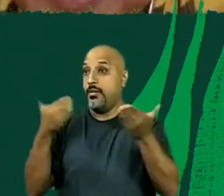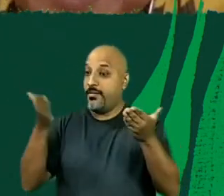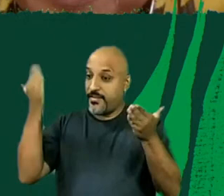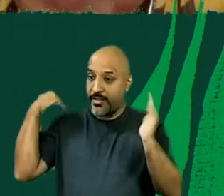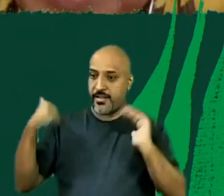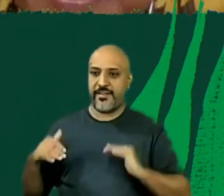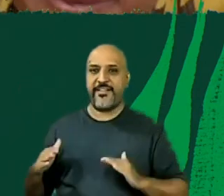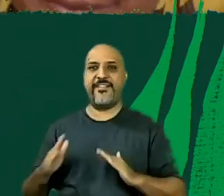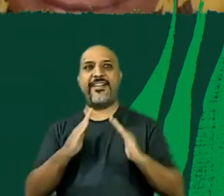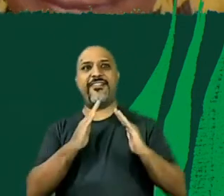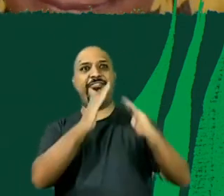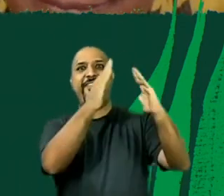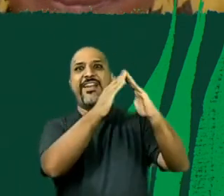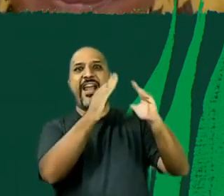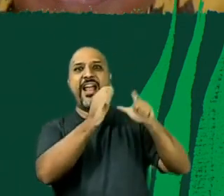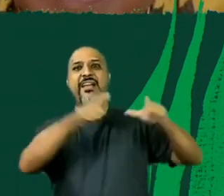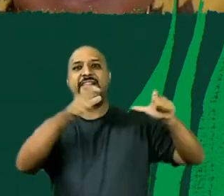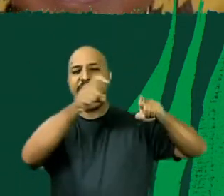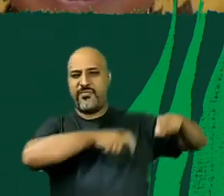cabins can be awake.